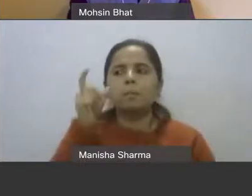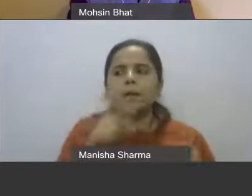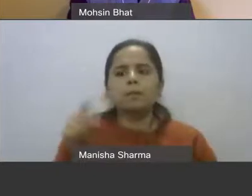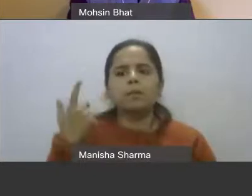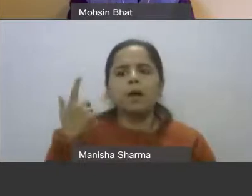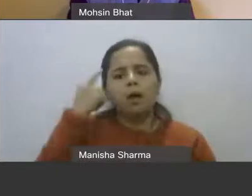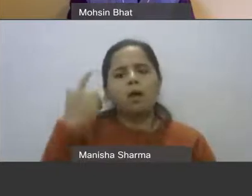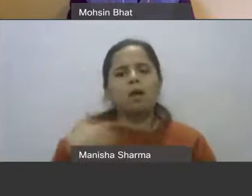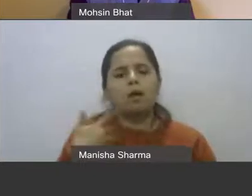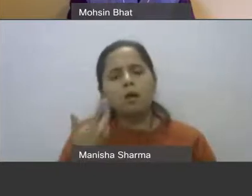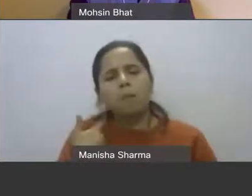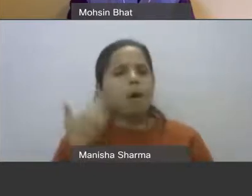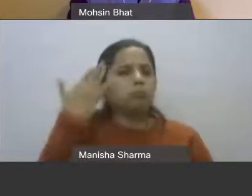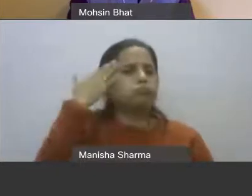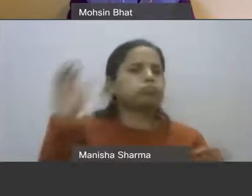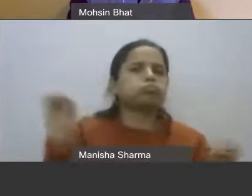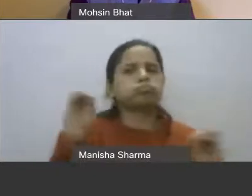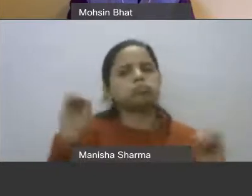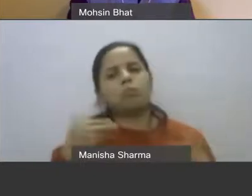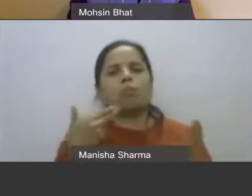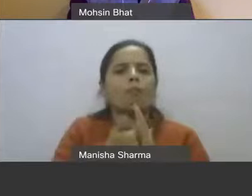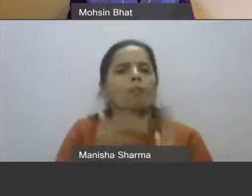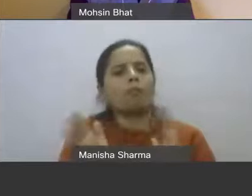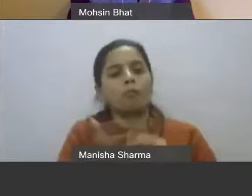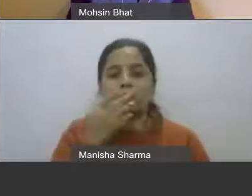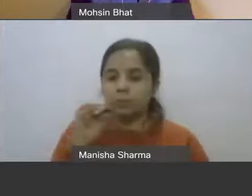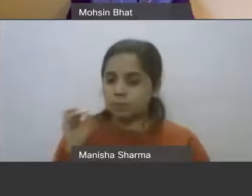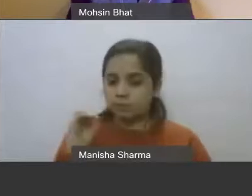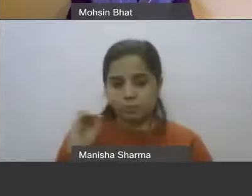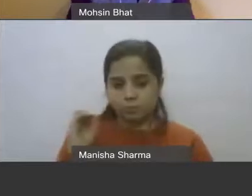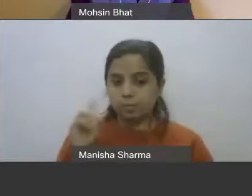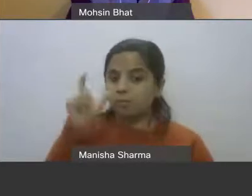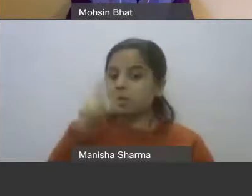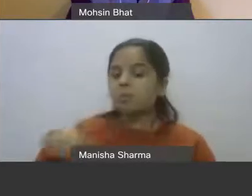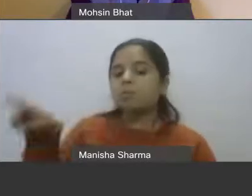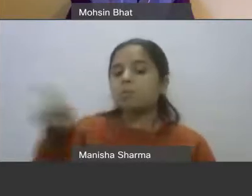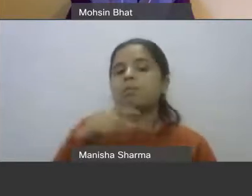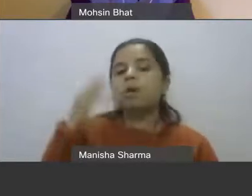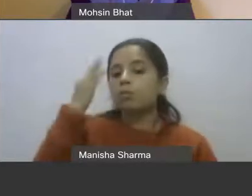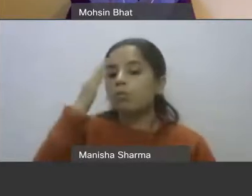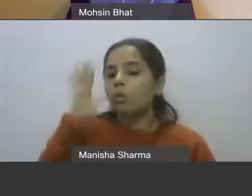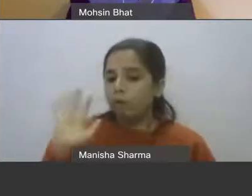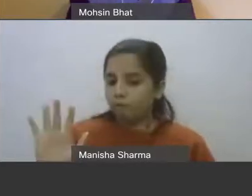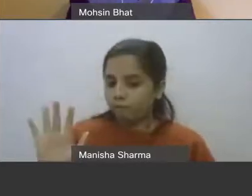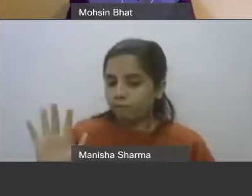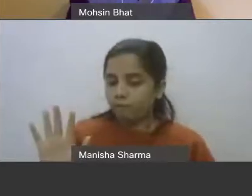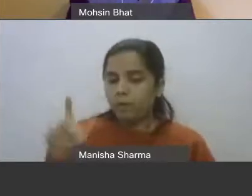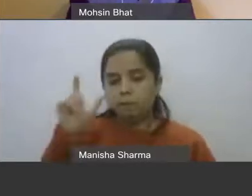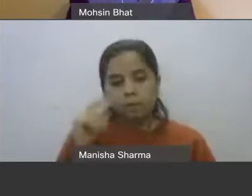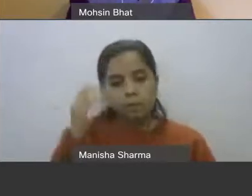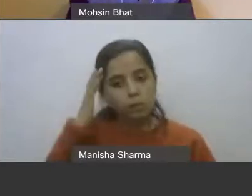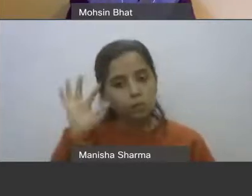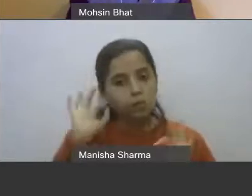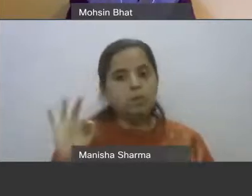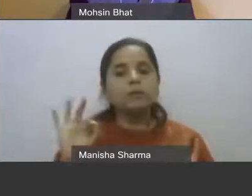concern about creating a list of citizens, which any sovereign state should do. The NRIC, the